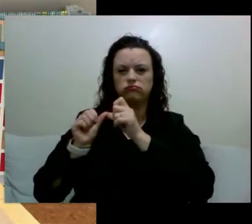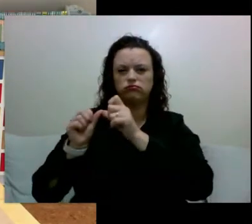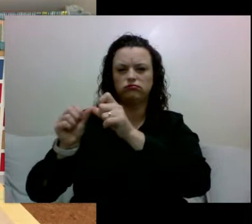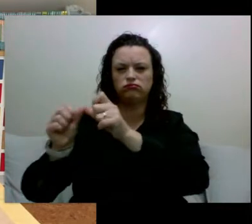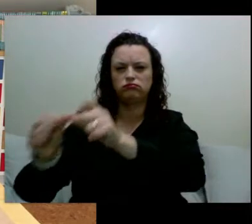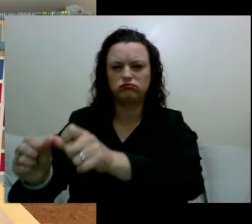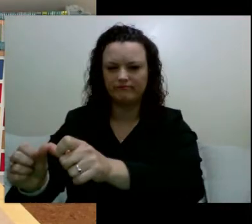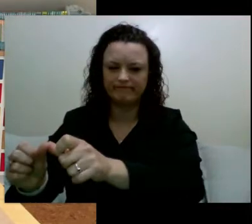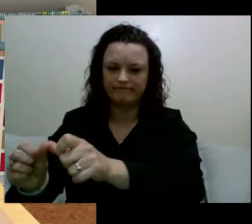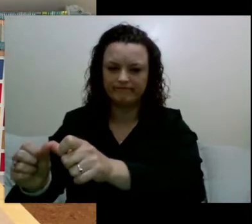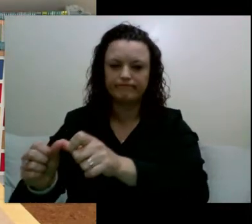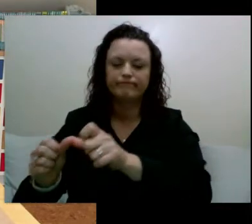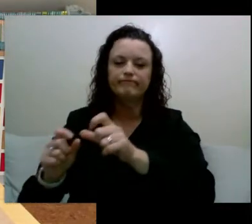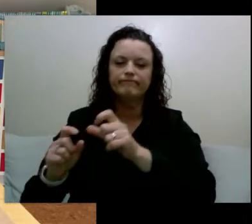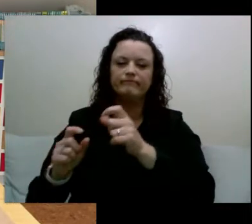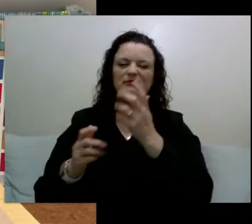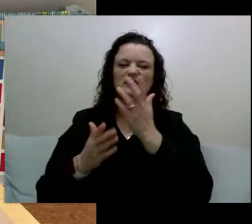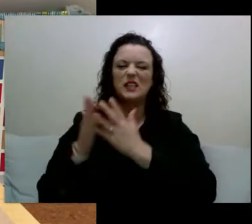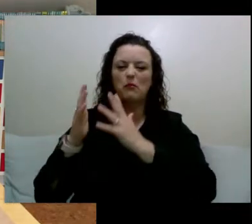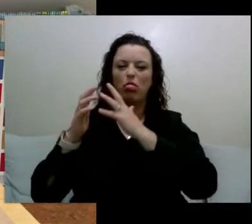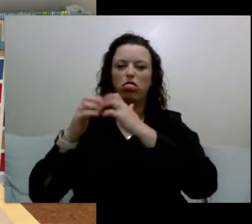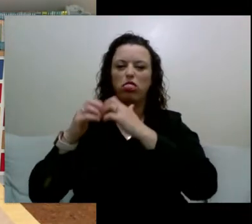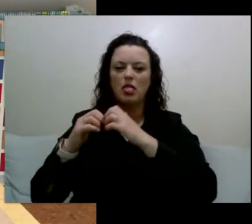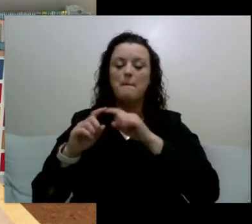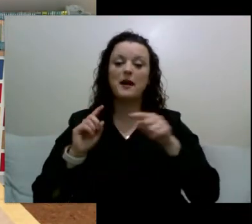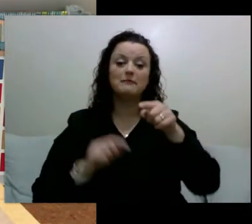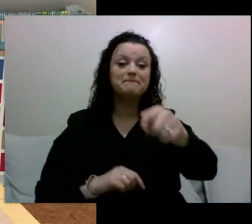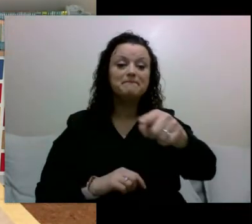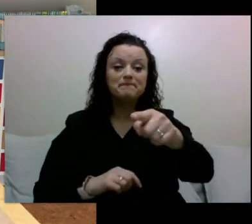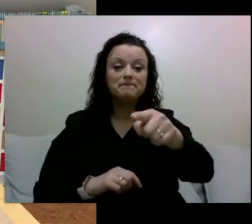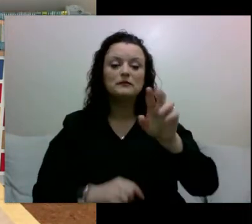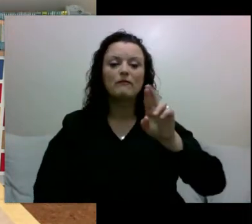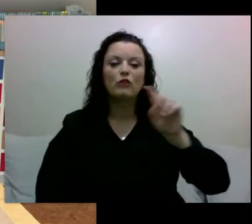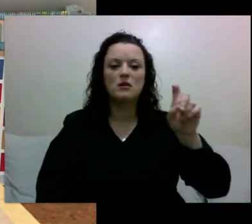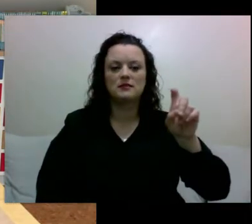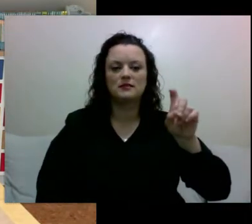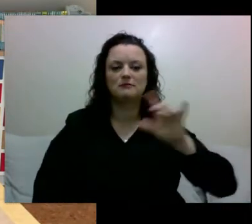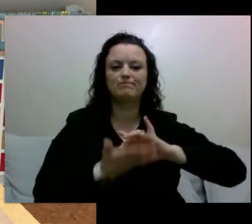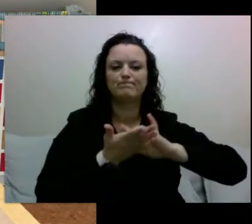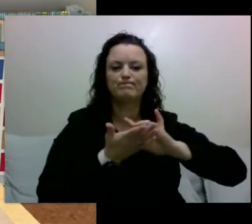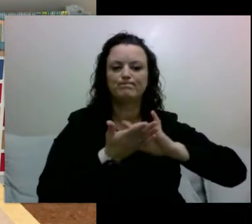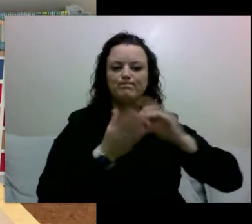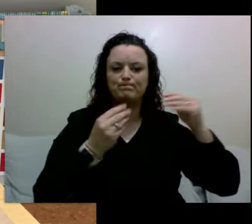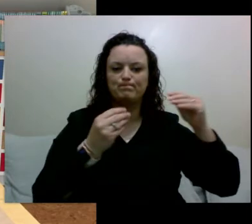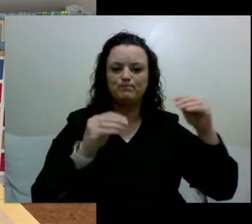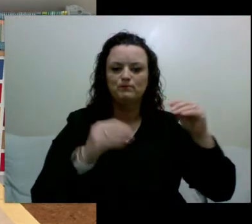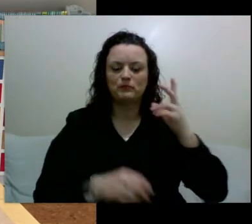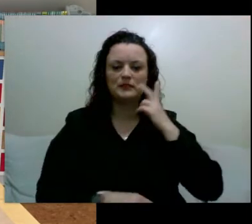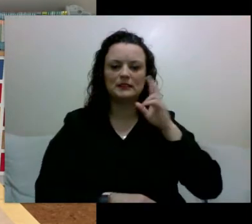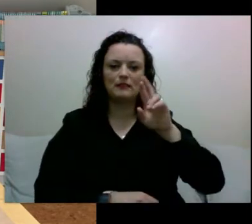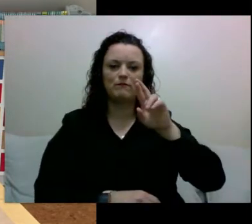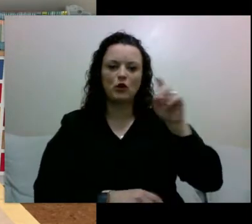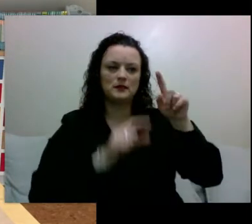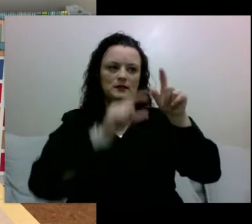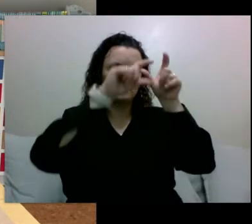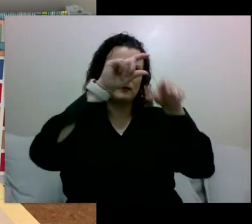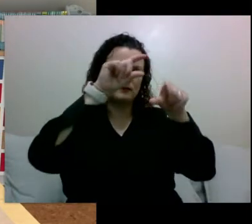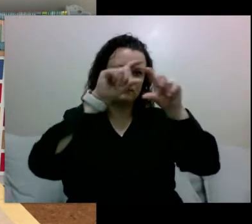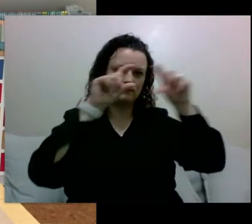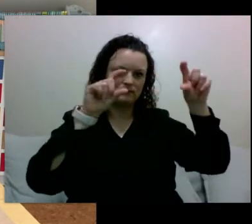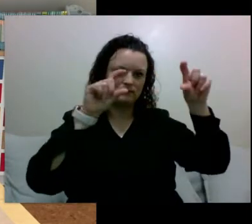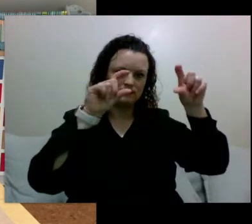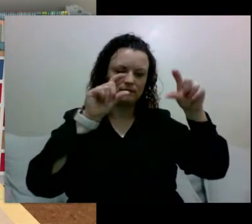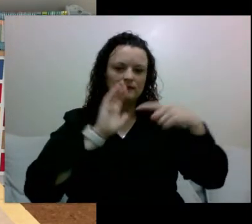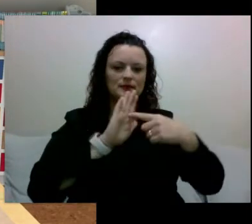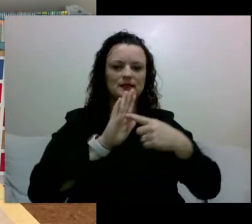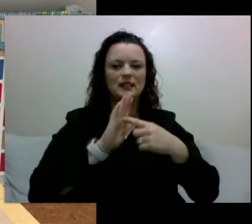But this is the pharmacy. And see, there's the little pharmacy sign. And that's sort of a joke, because